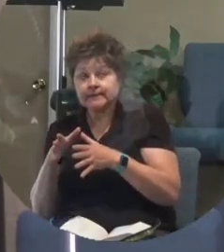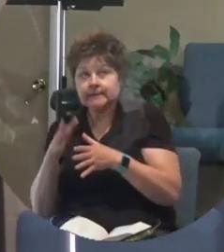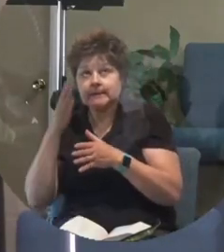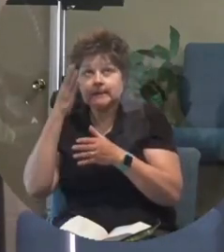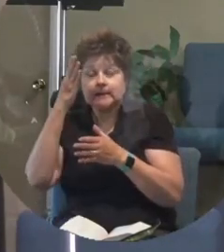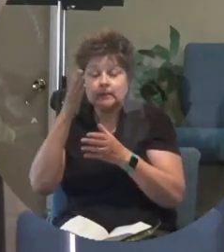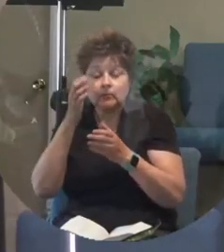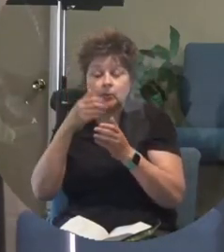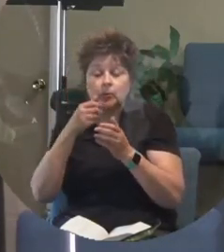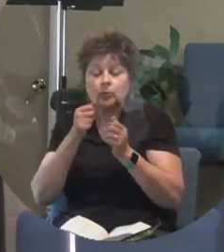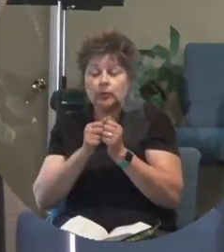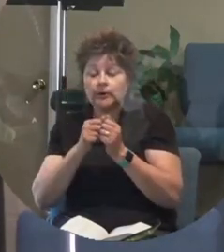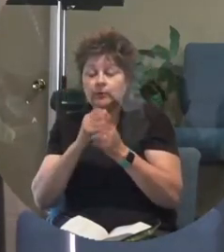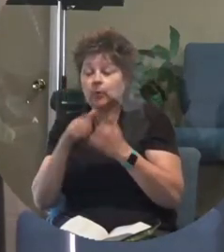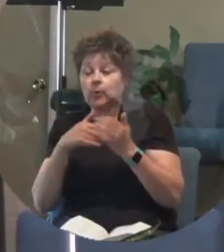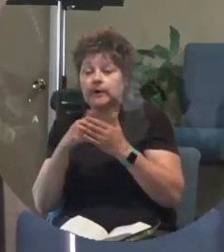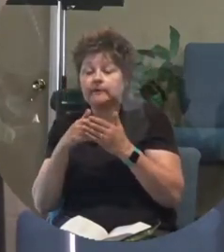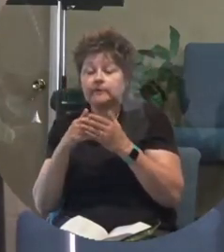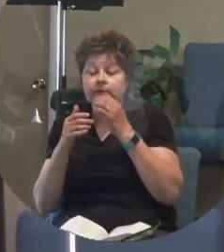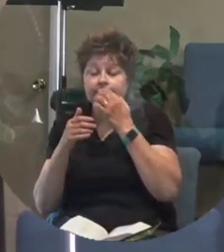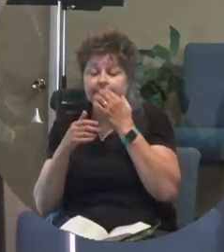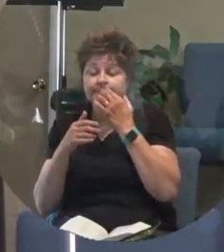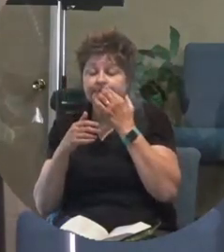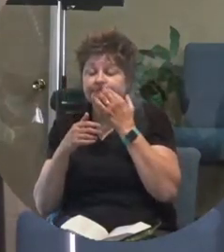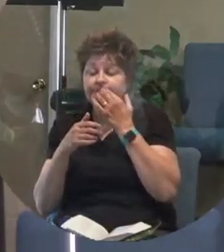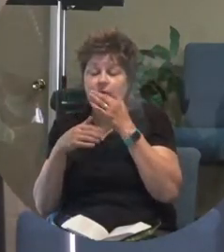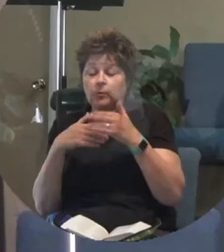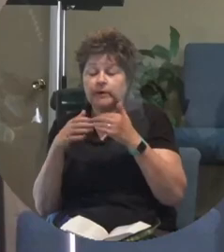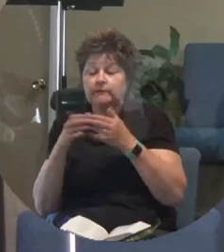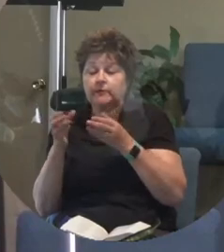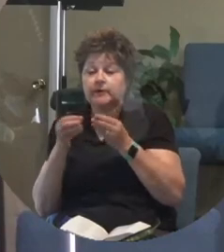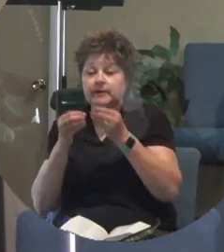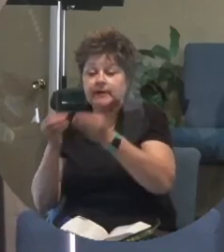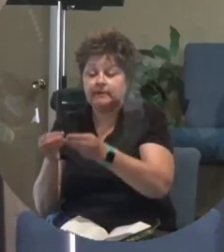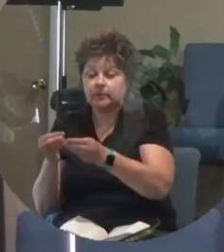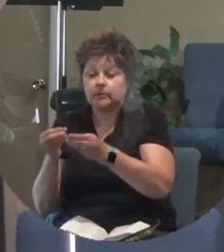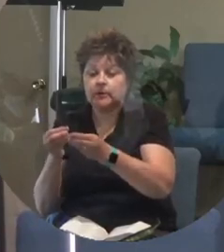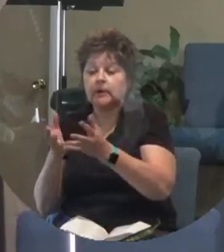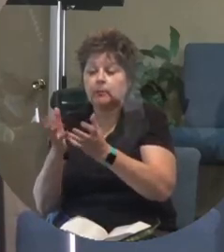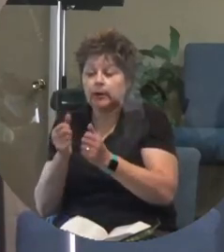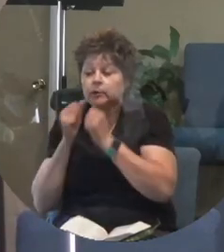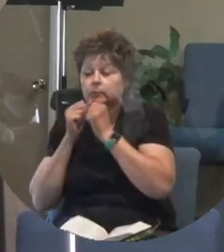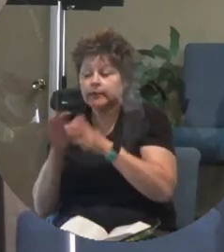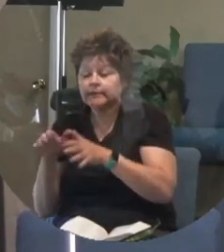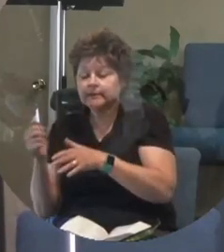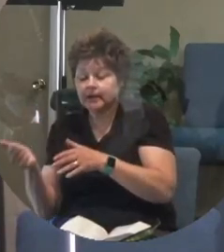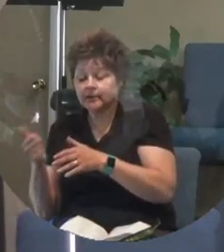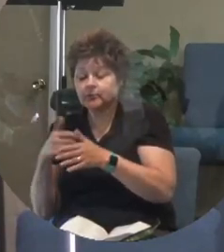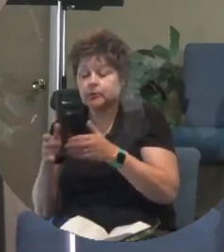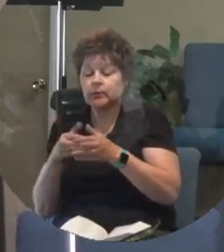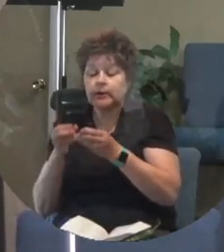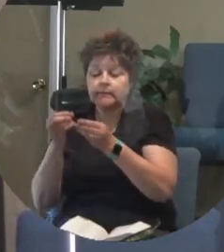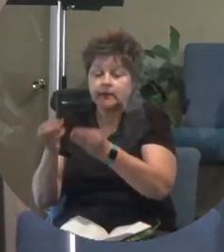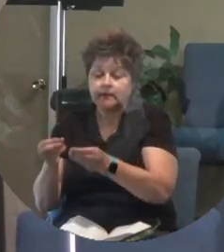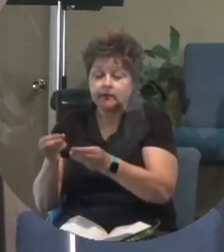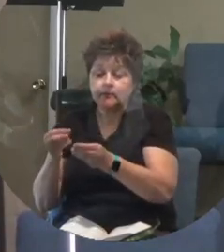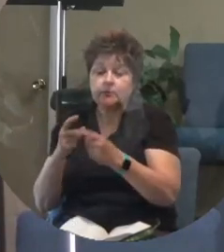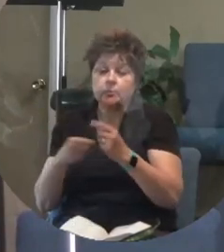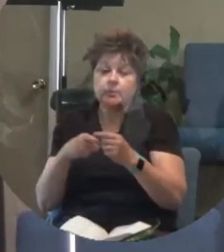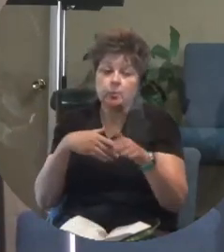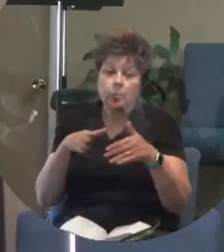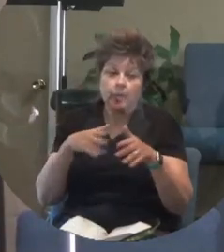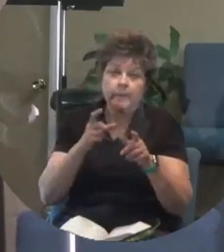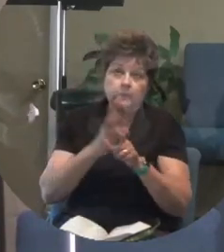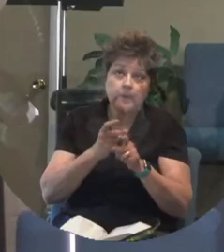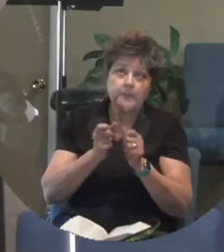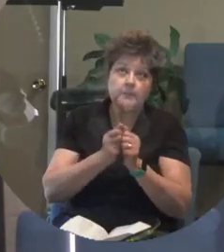you. And I want you to bless others with what I gave you. Because when you're walking rightly with me